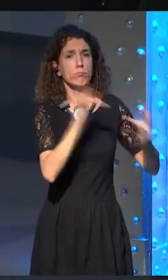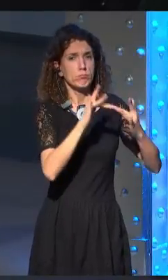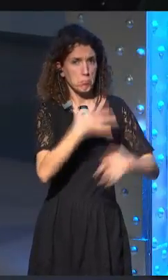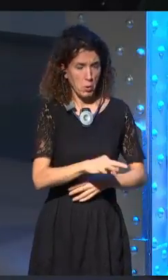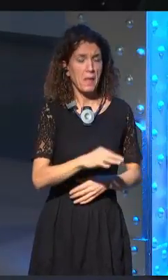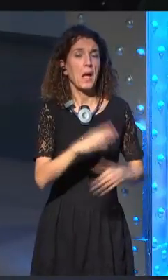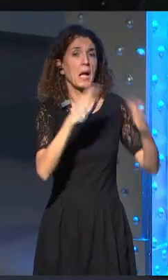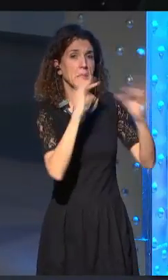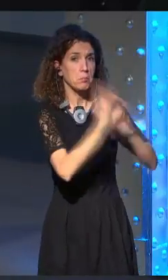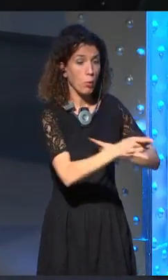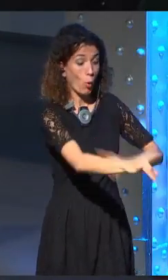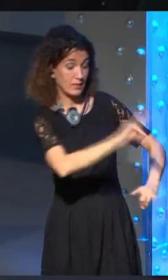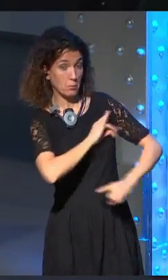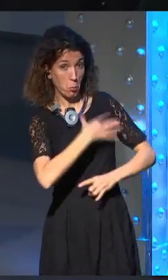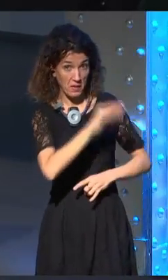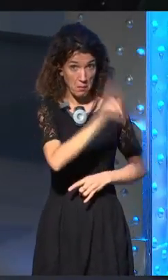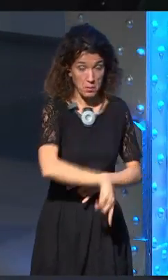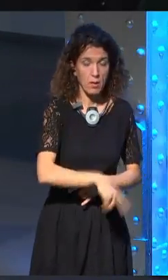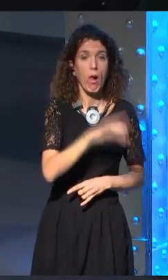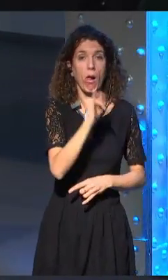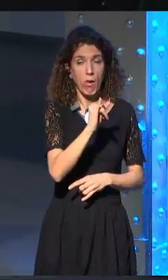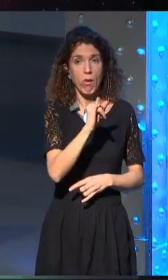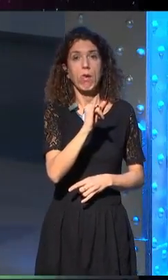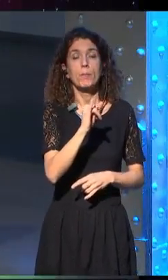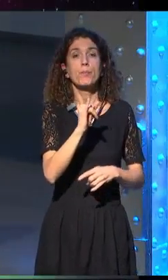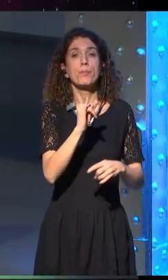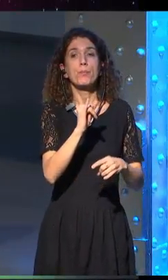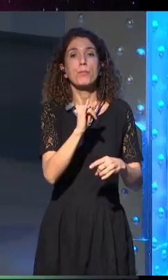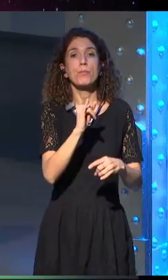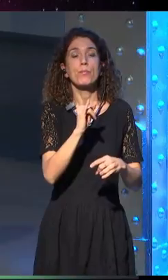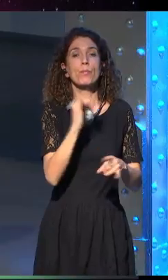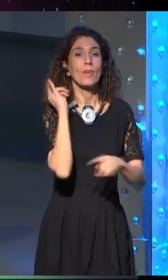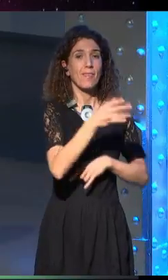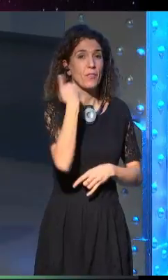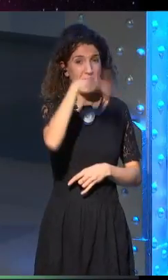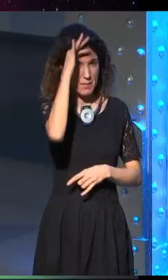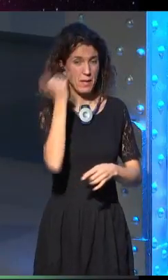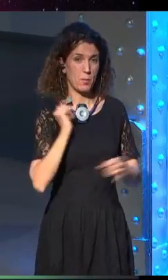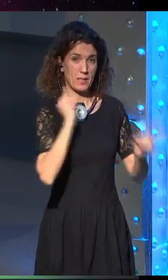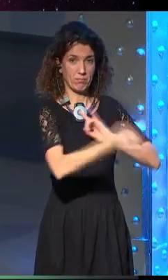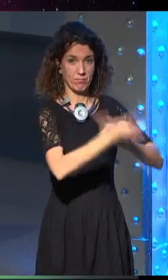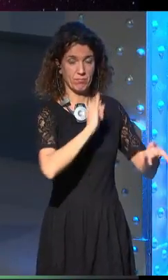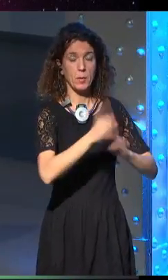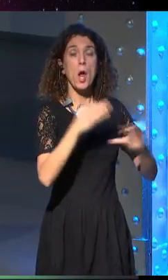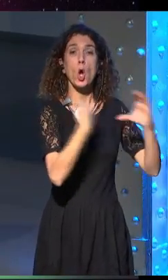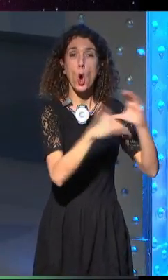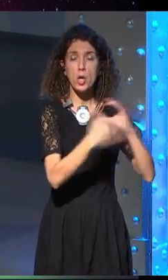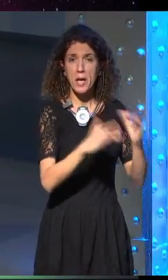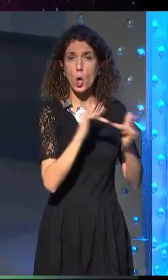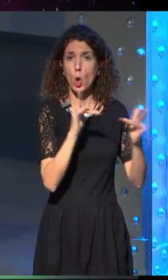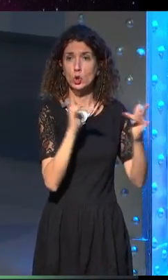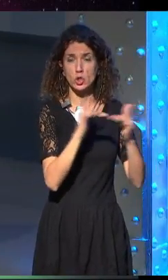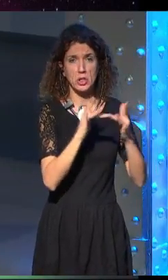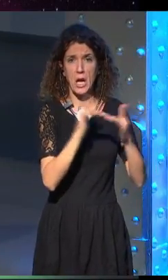We have video conferences on the weekends. We have email. So the connectivity is pretty